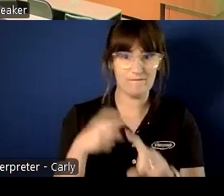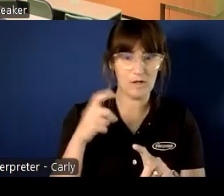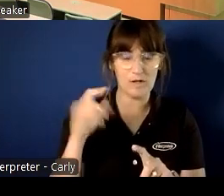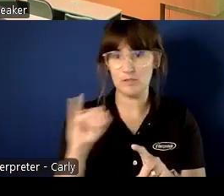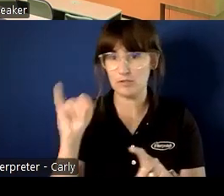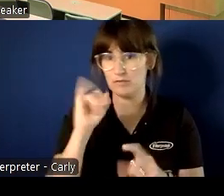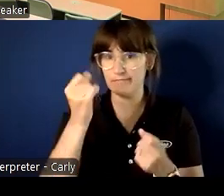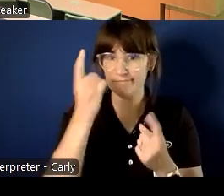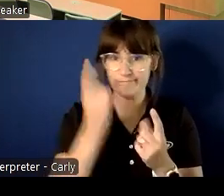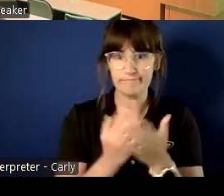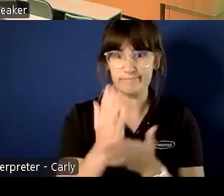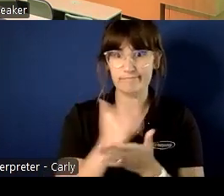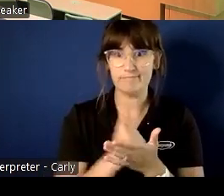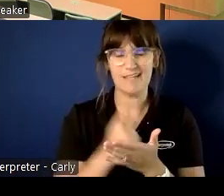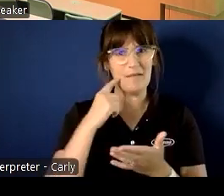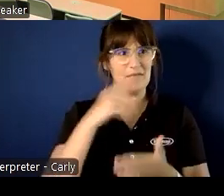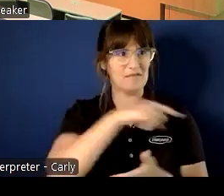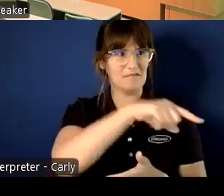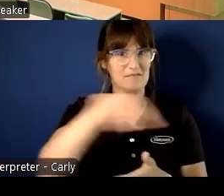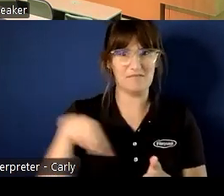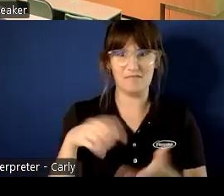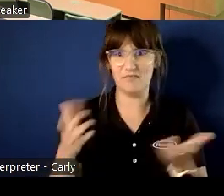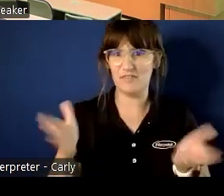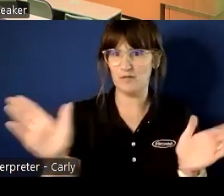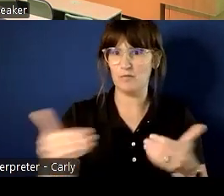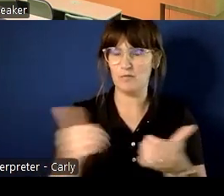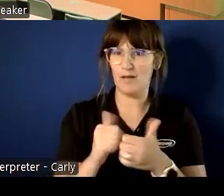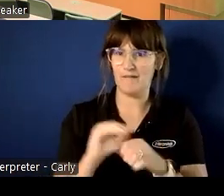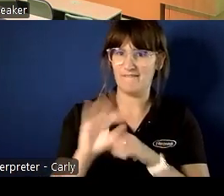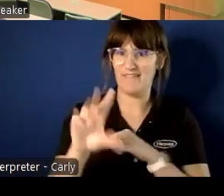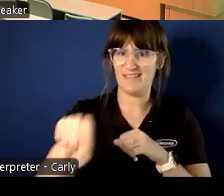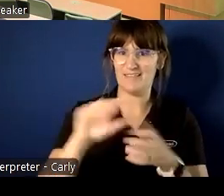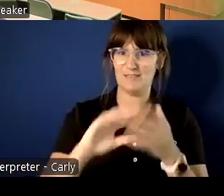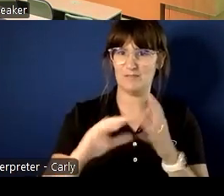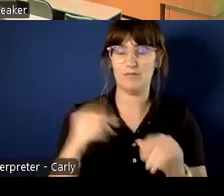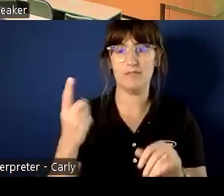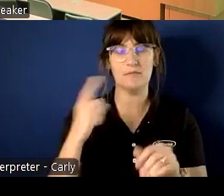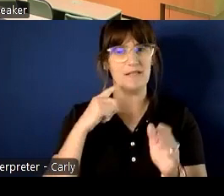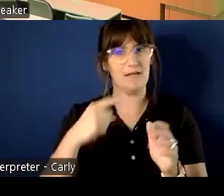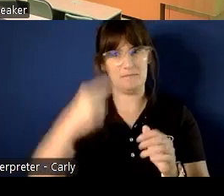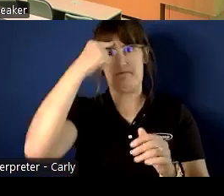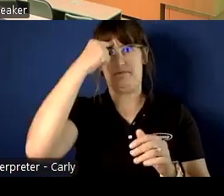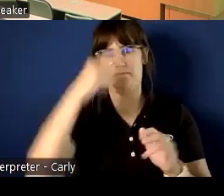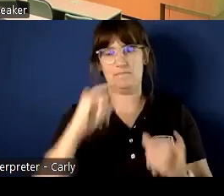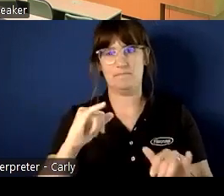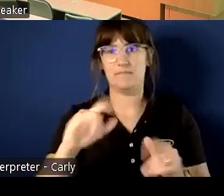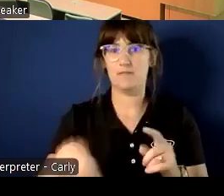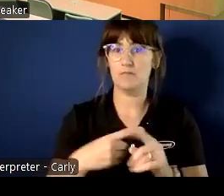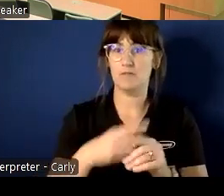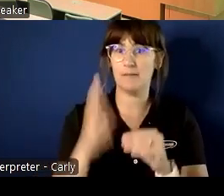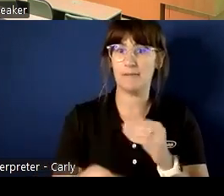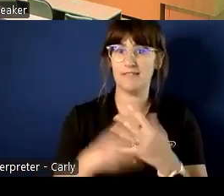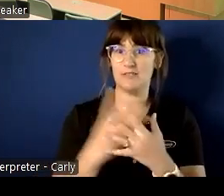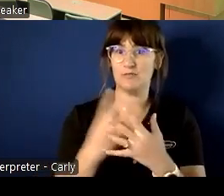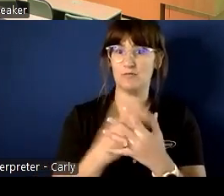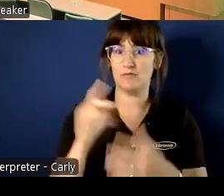I'm thinking about what we all in the room contribute to this story. So one of the things that stands out to me is when we complete a screening tool with a